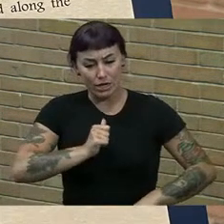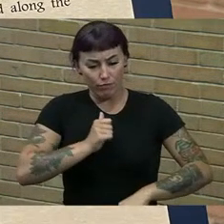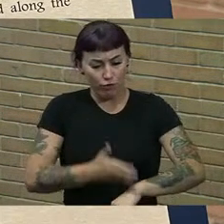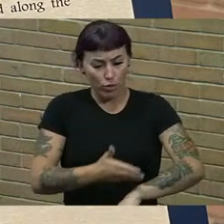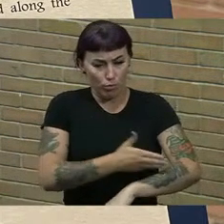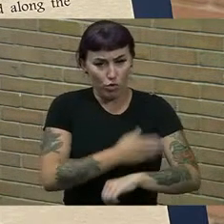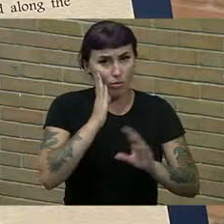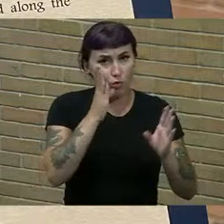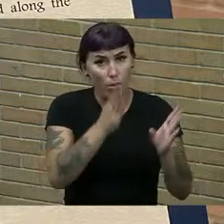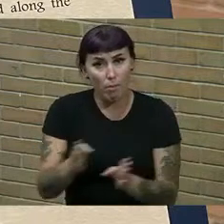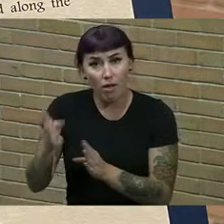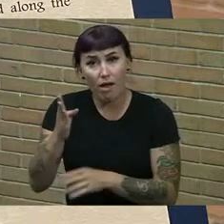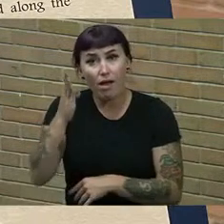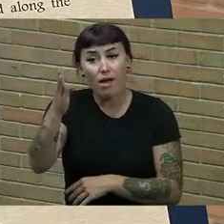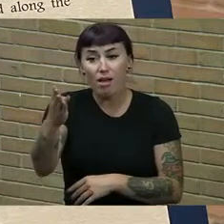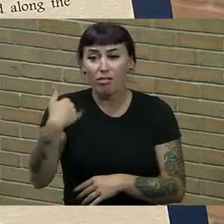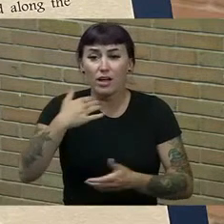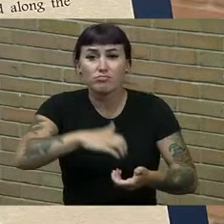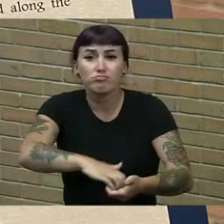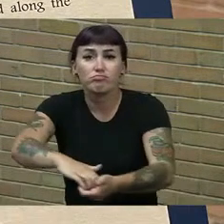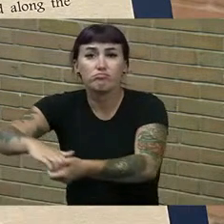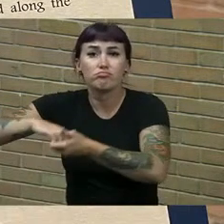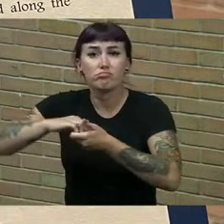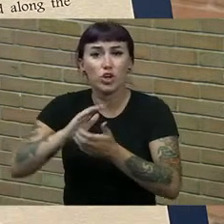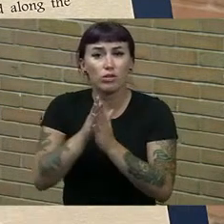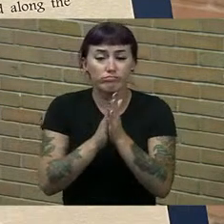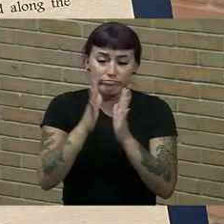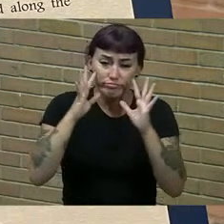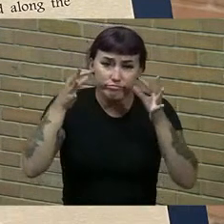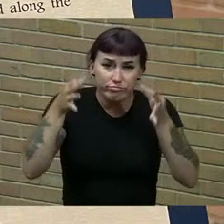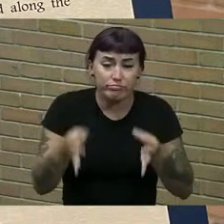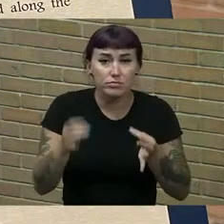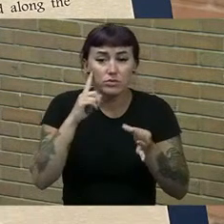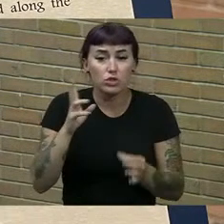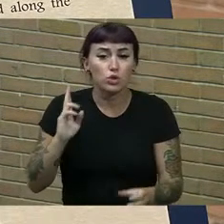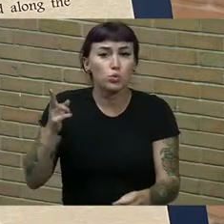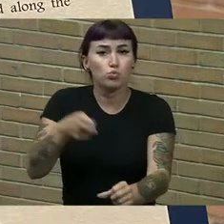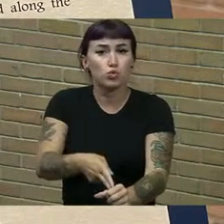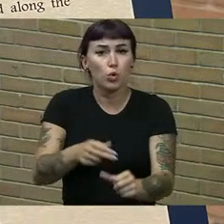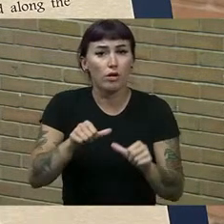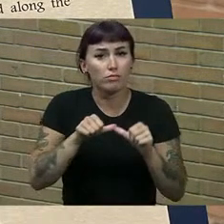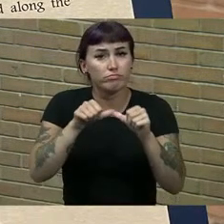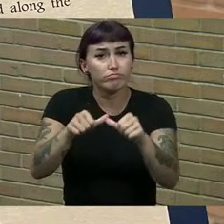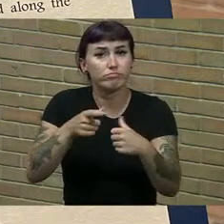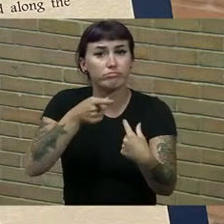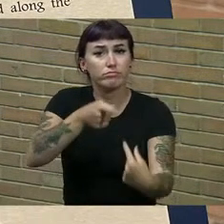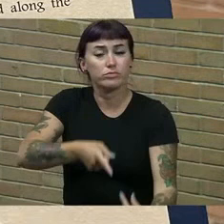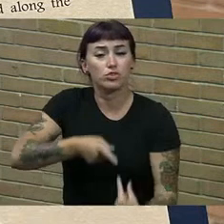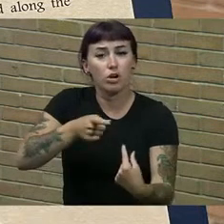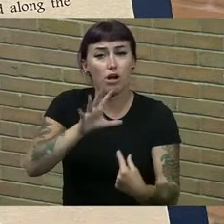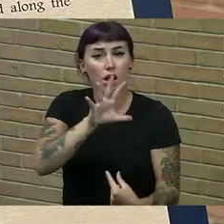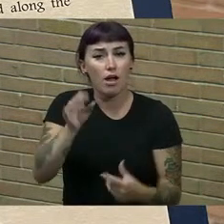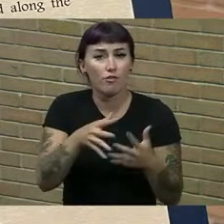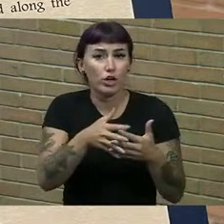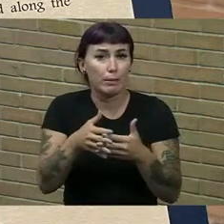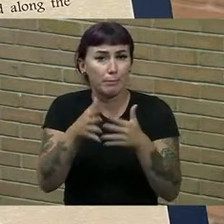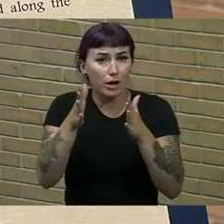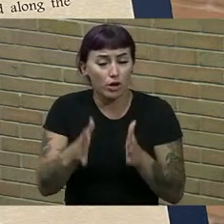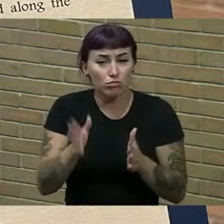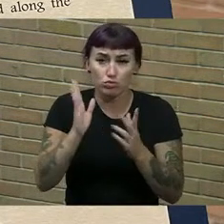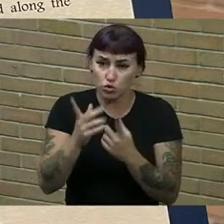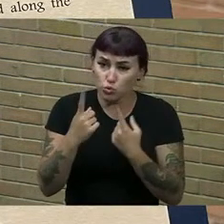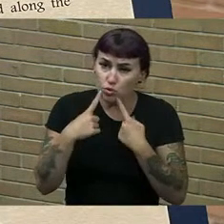future. Let us unite in our determination to join the ongoing struggle of African Americans to